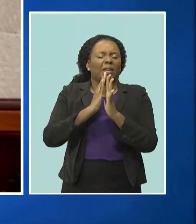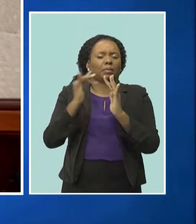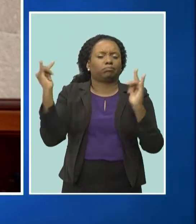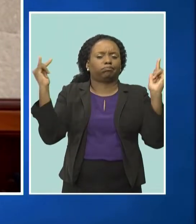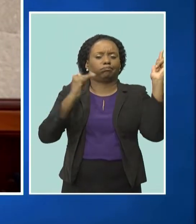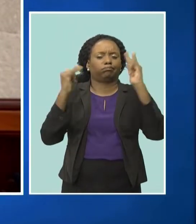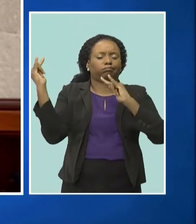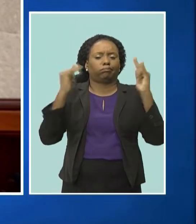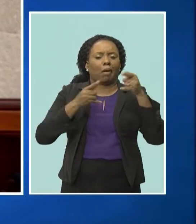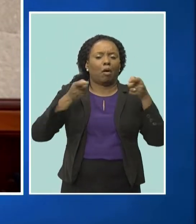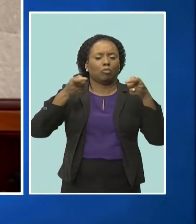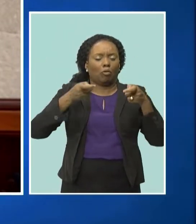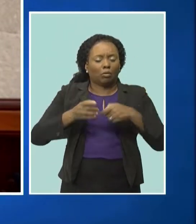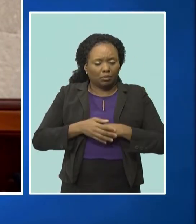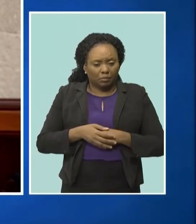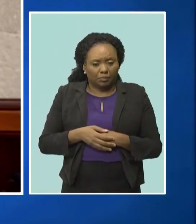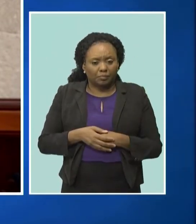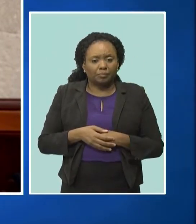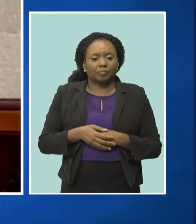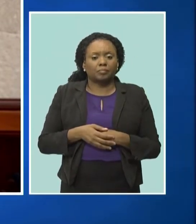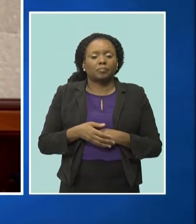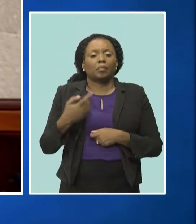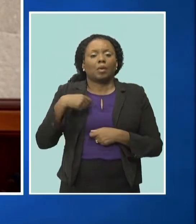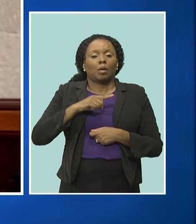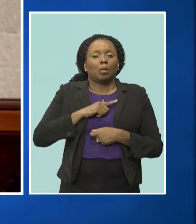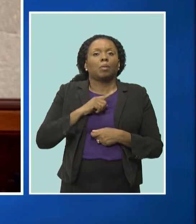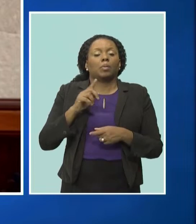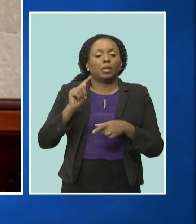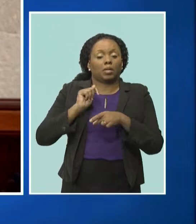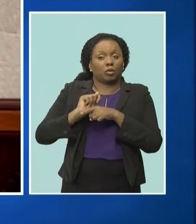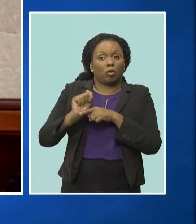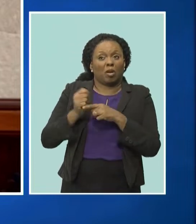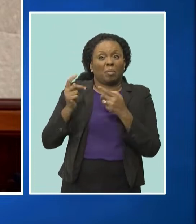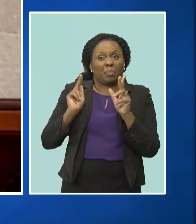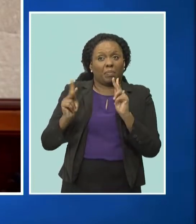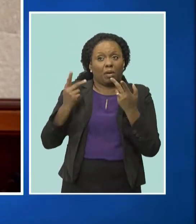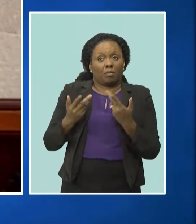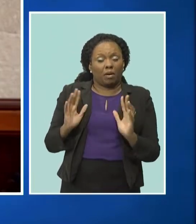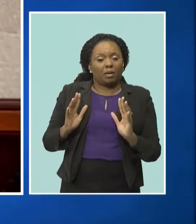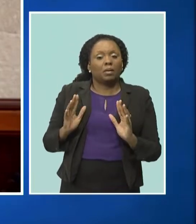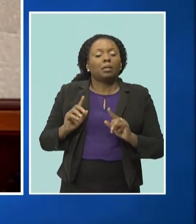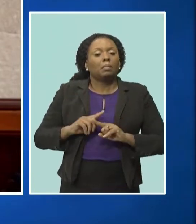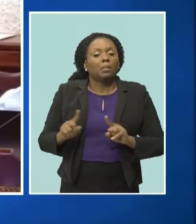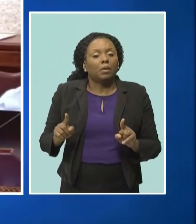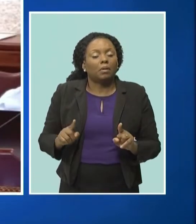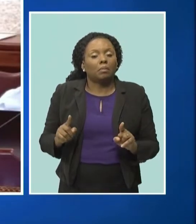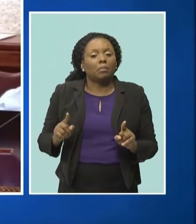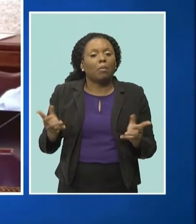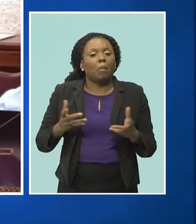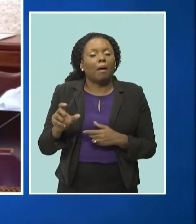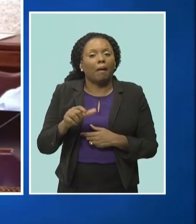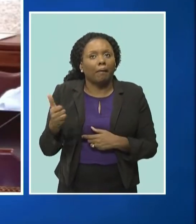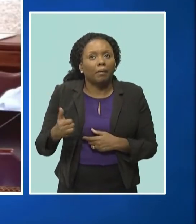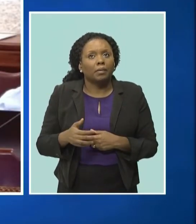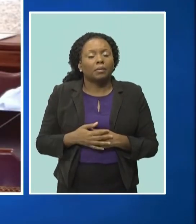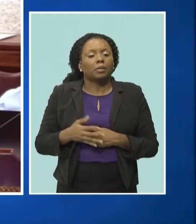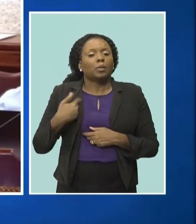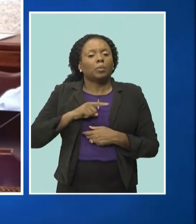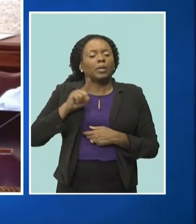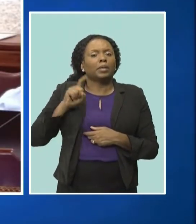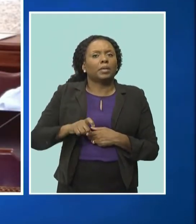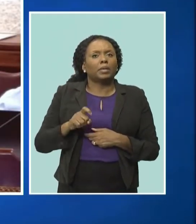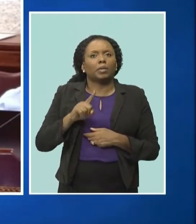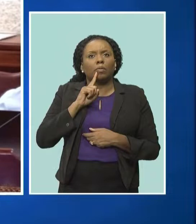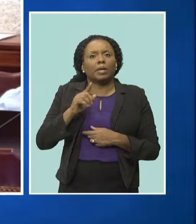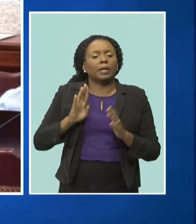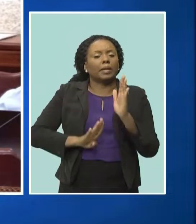sir. We have trained people. But what we have failed to do is to sustain these efforts in a meaningful way and to